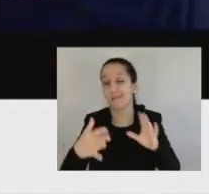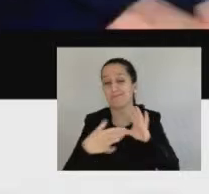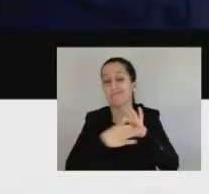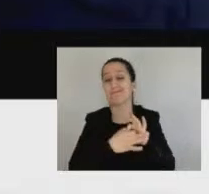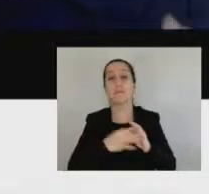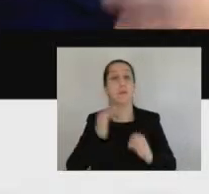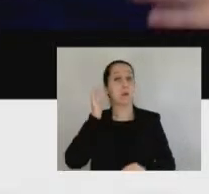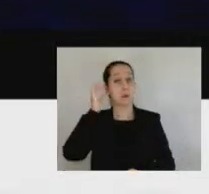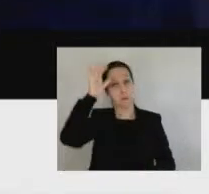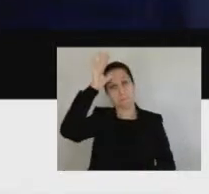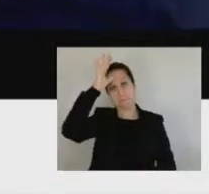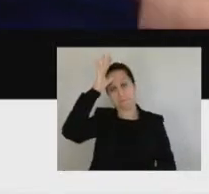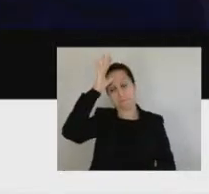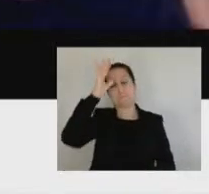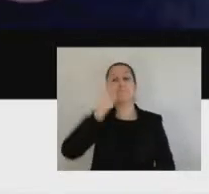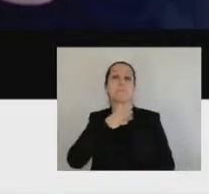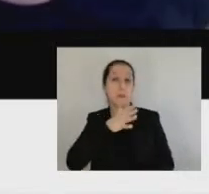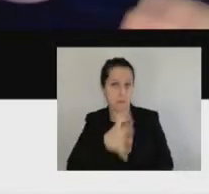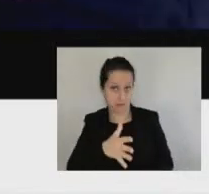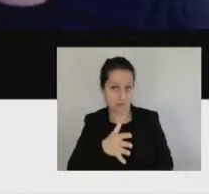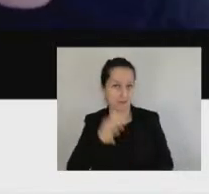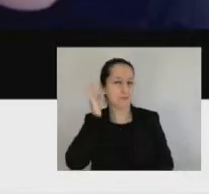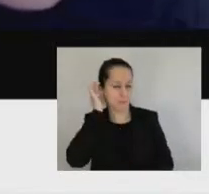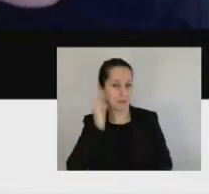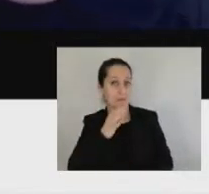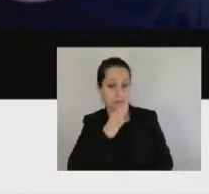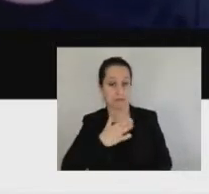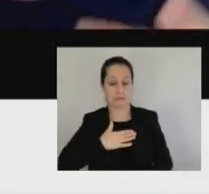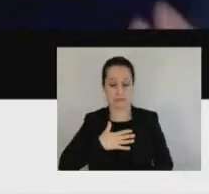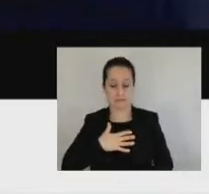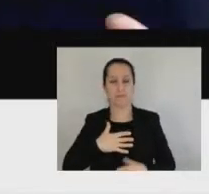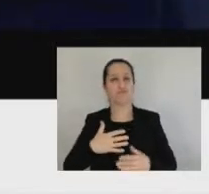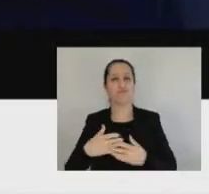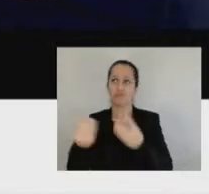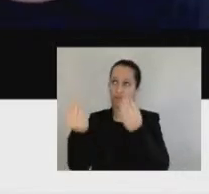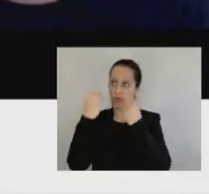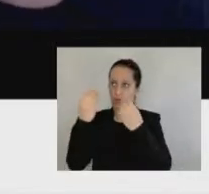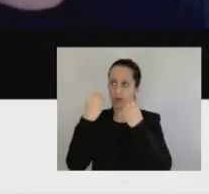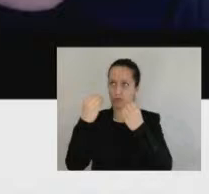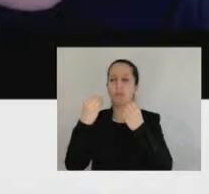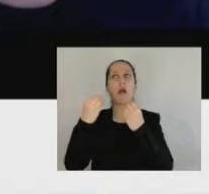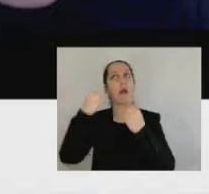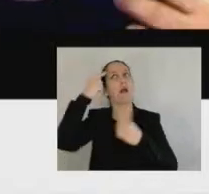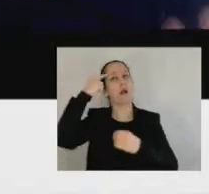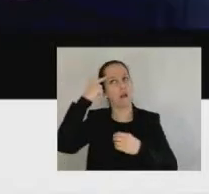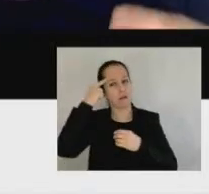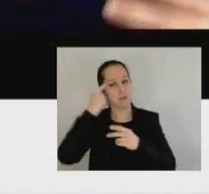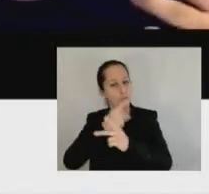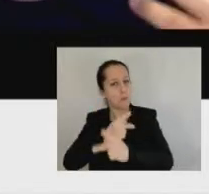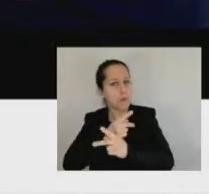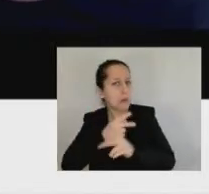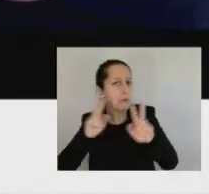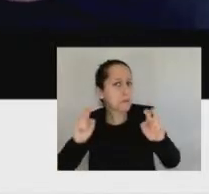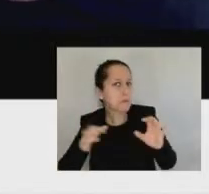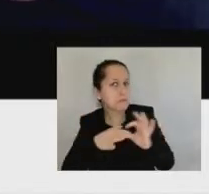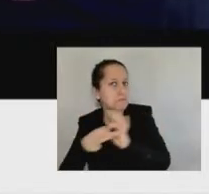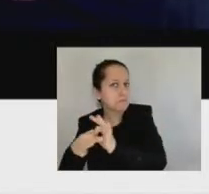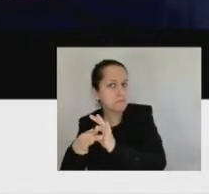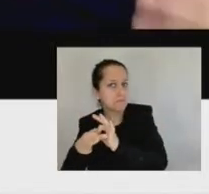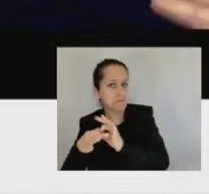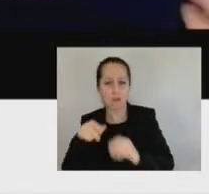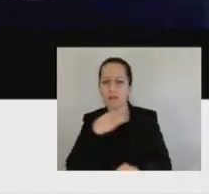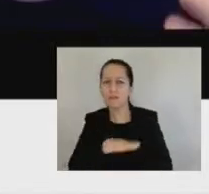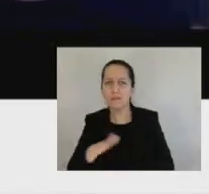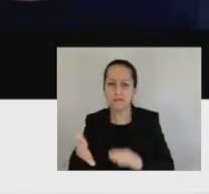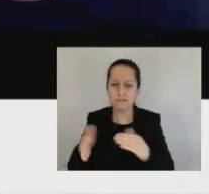to mothers' education, and there is a strong link there, that does not explain sufficiently